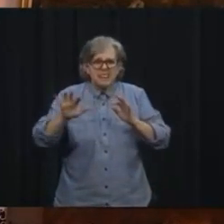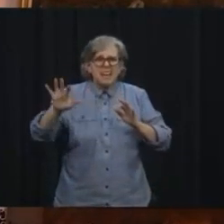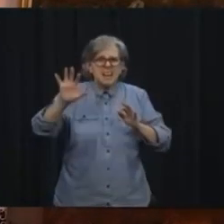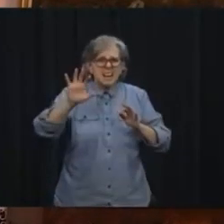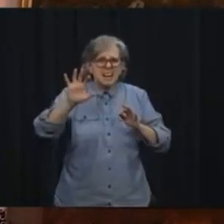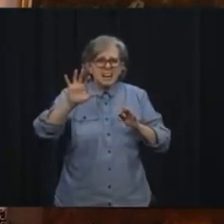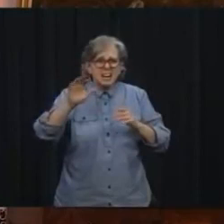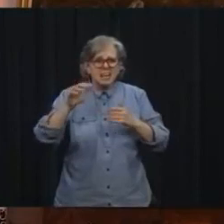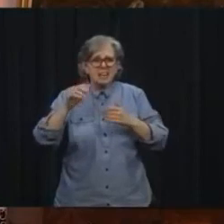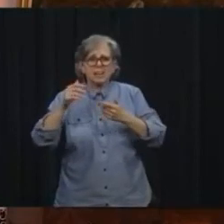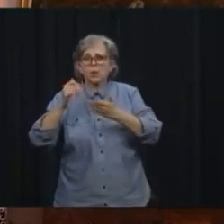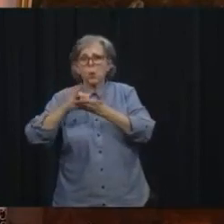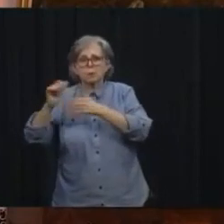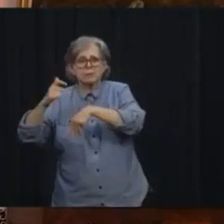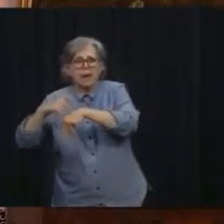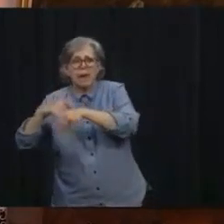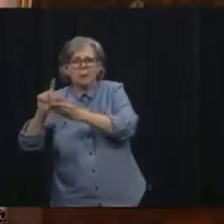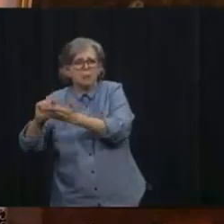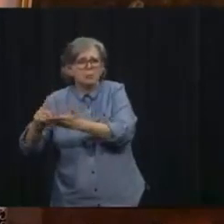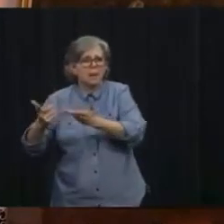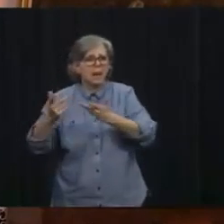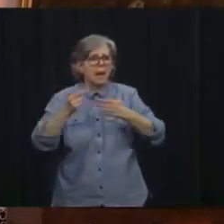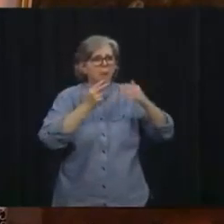we are conserving all our